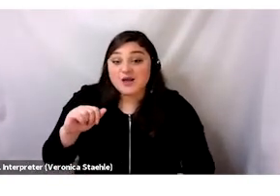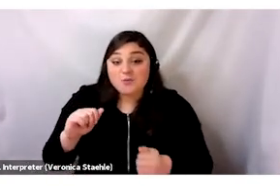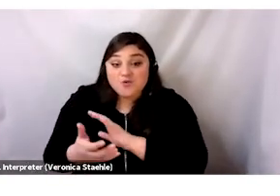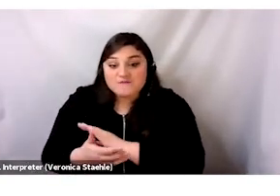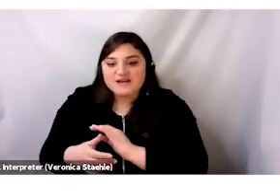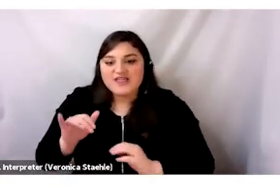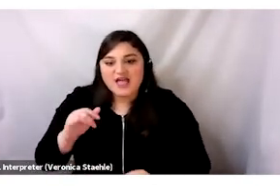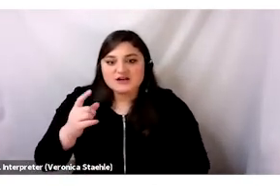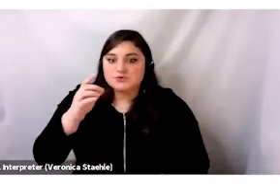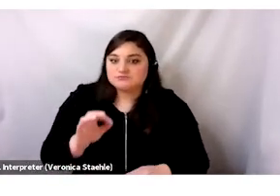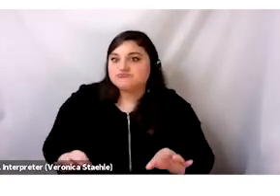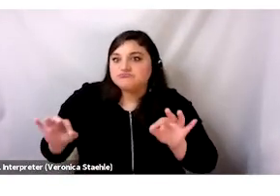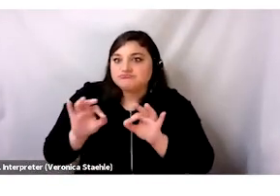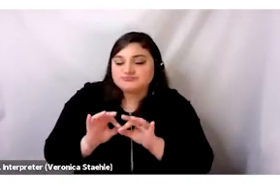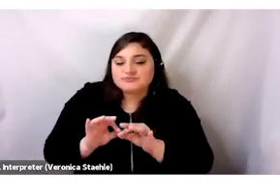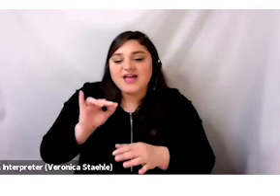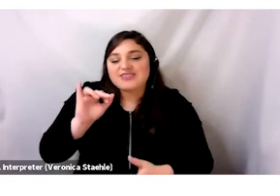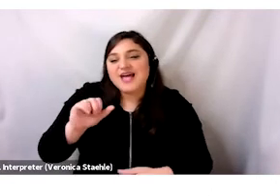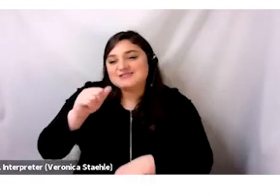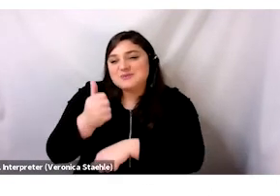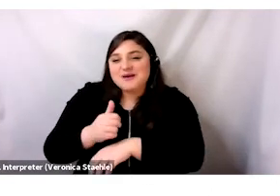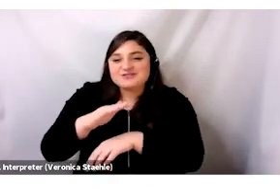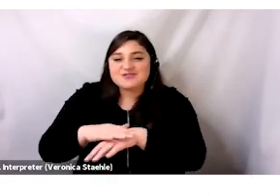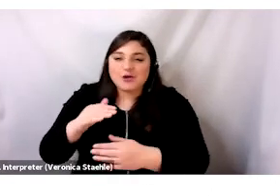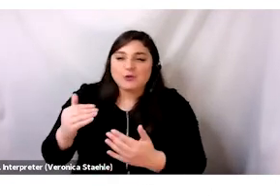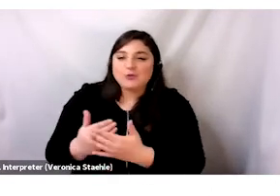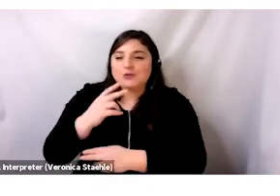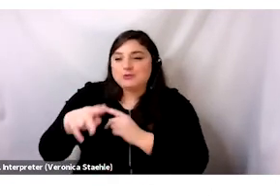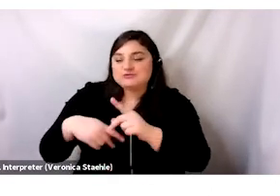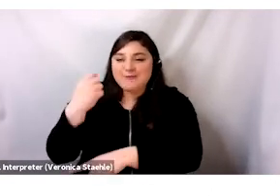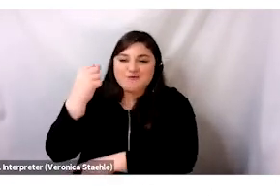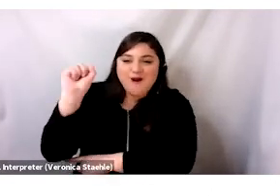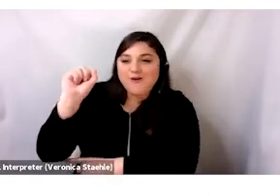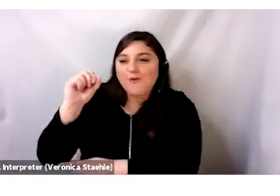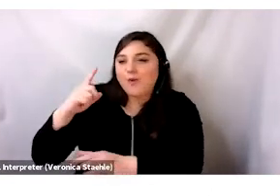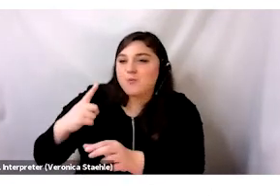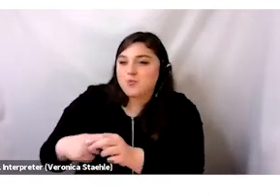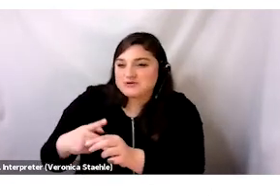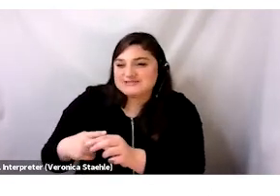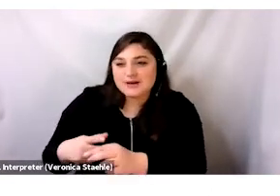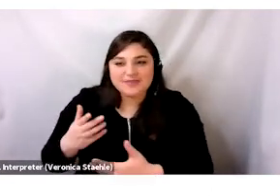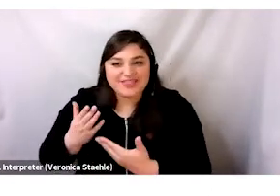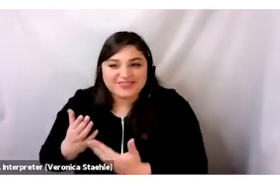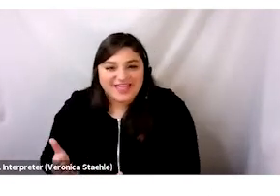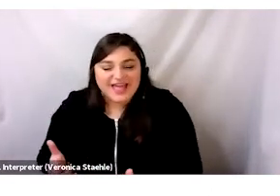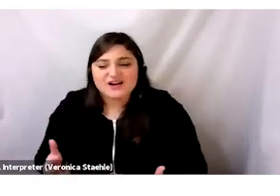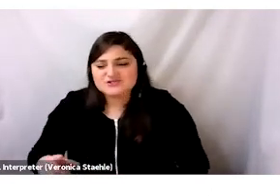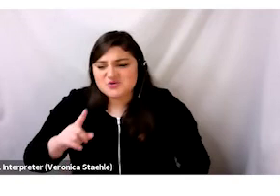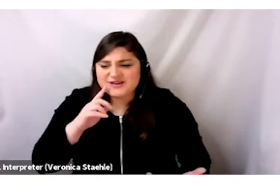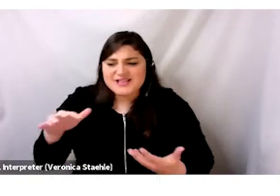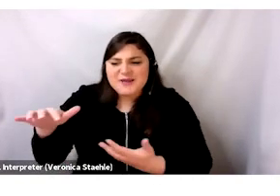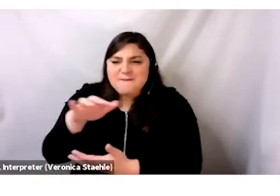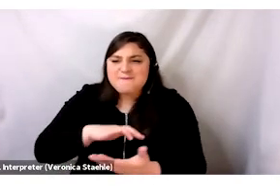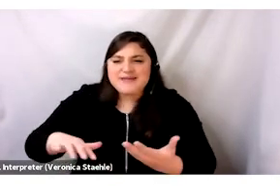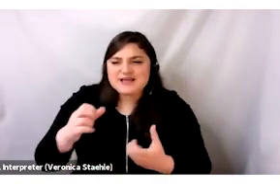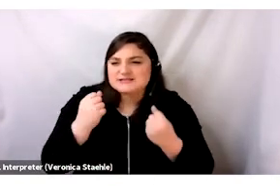um, one of the branches of the Dalit liberation movement is also based on a kind of radical Buddhism too. So there